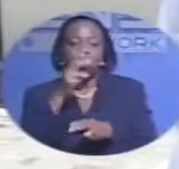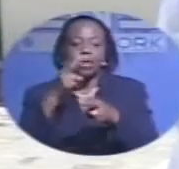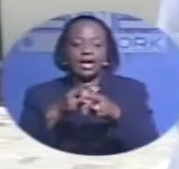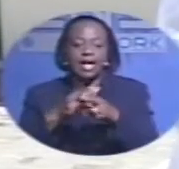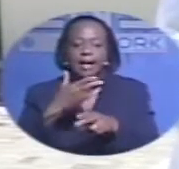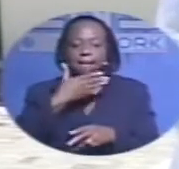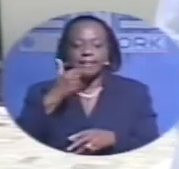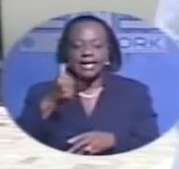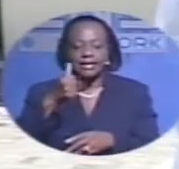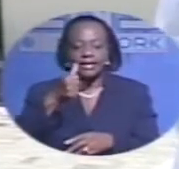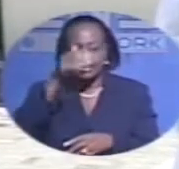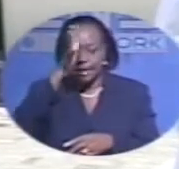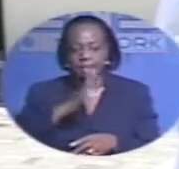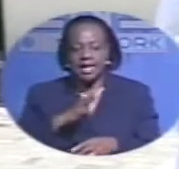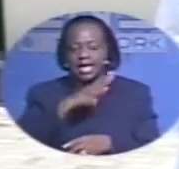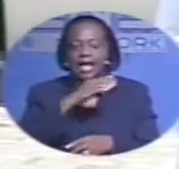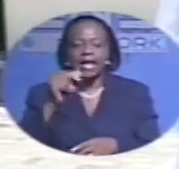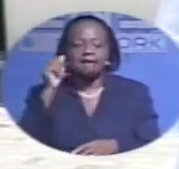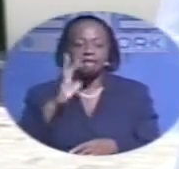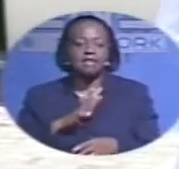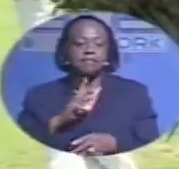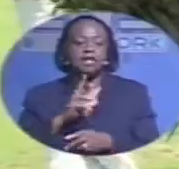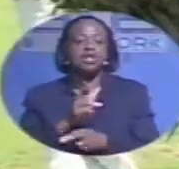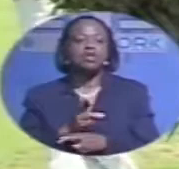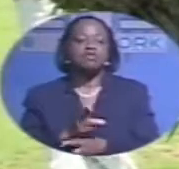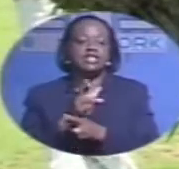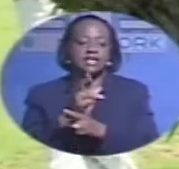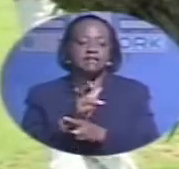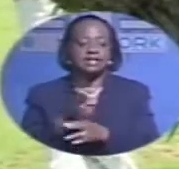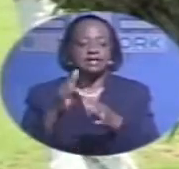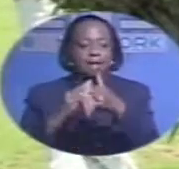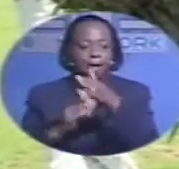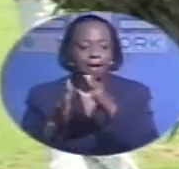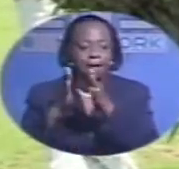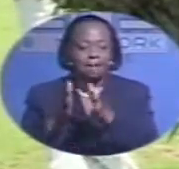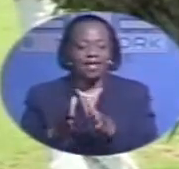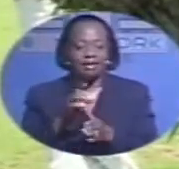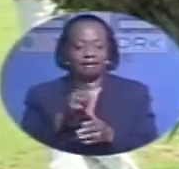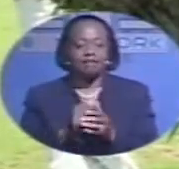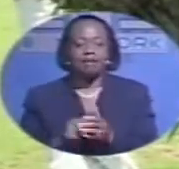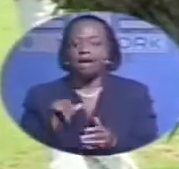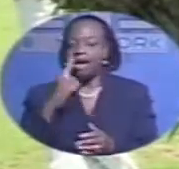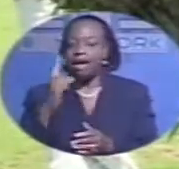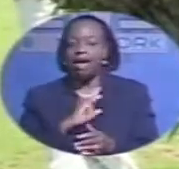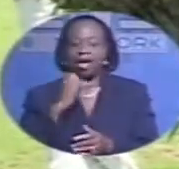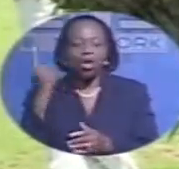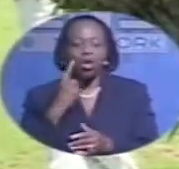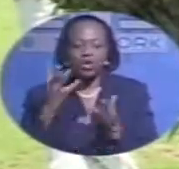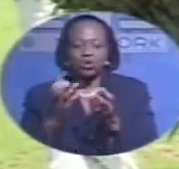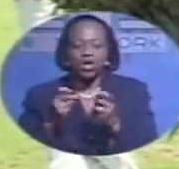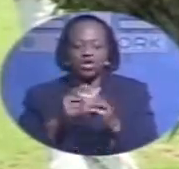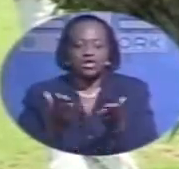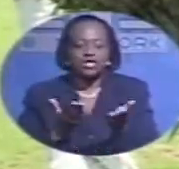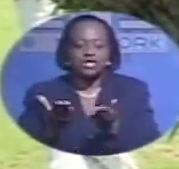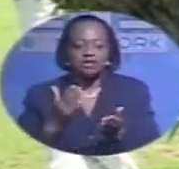Best Male and Female Reservists. This is something that I always wanted to do. I always wanted to serve my country.